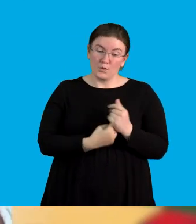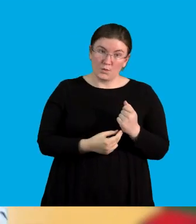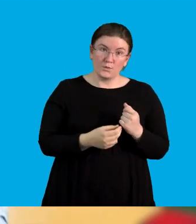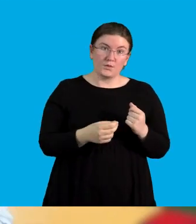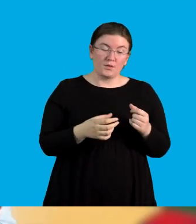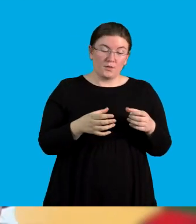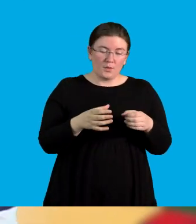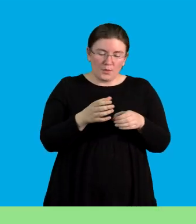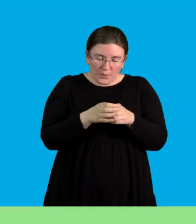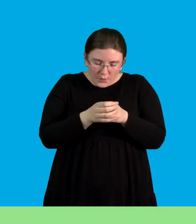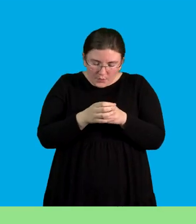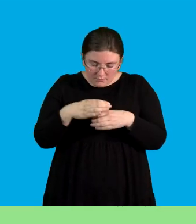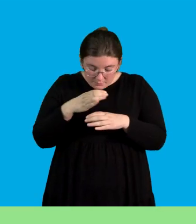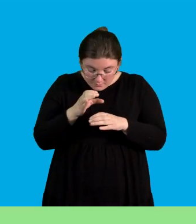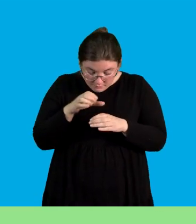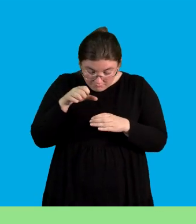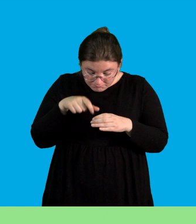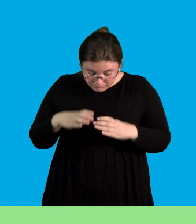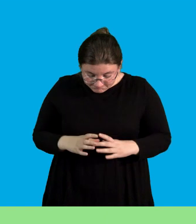or macroscopic.